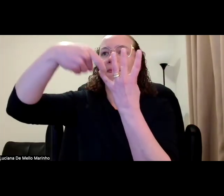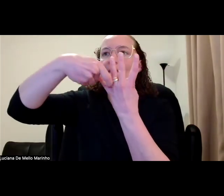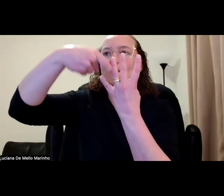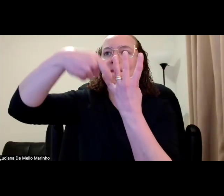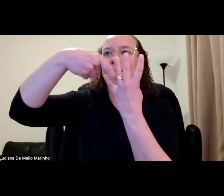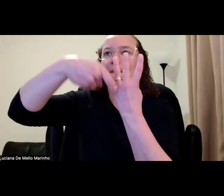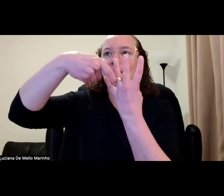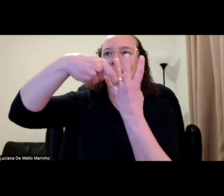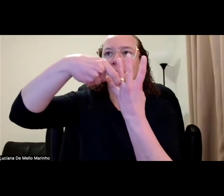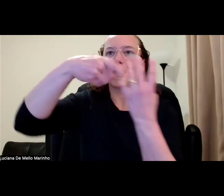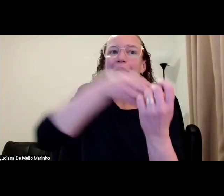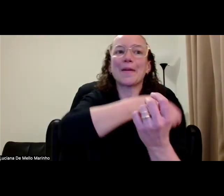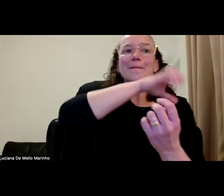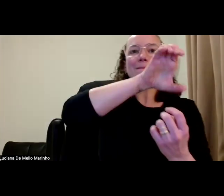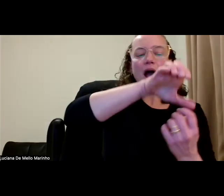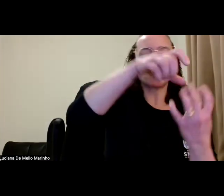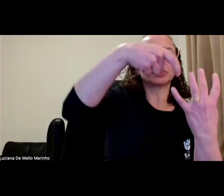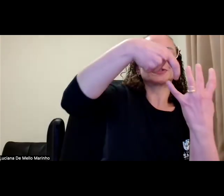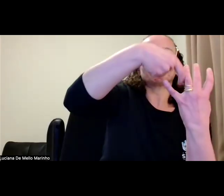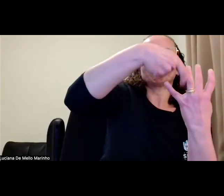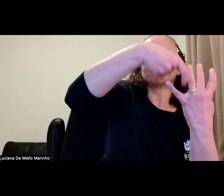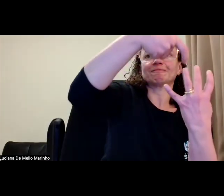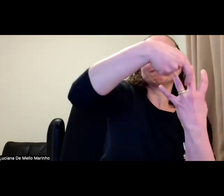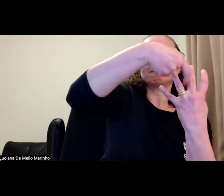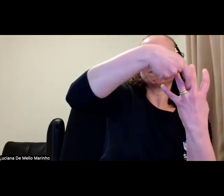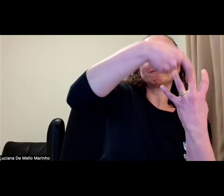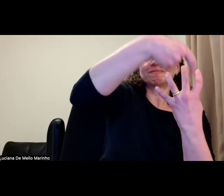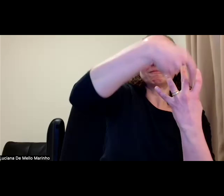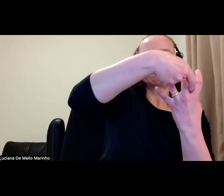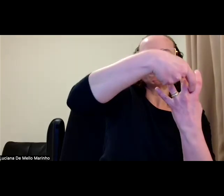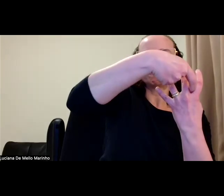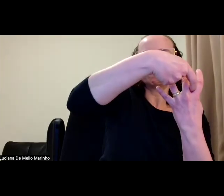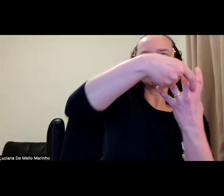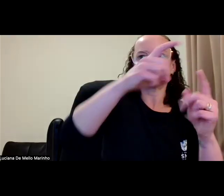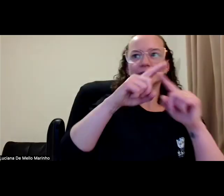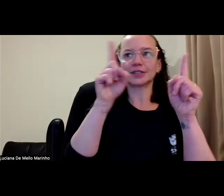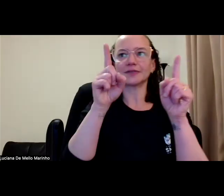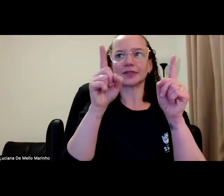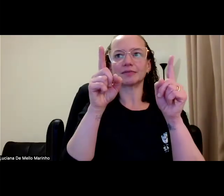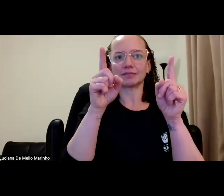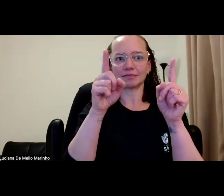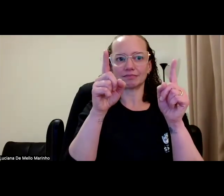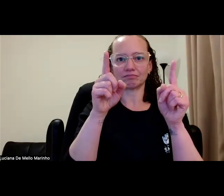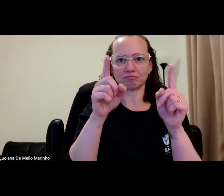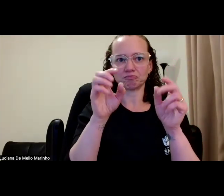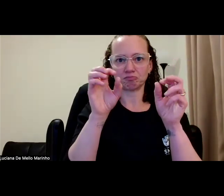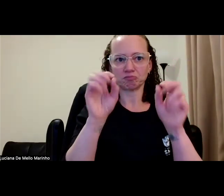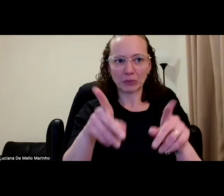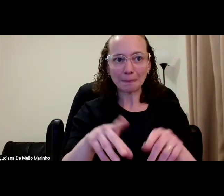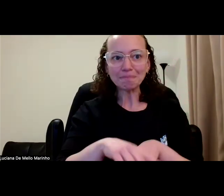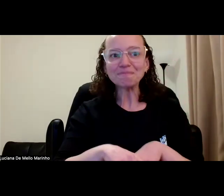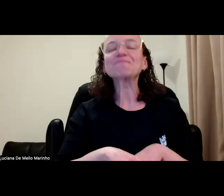It's different than manual, where they're going to go in and they're manually going to scrape things out. This one's a vibration with the machine. So they're